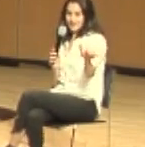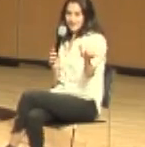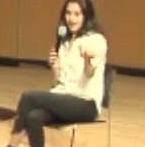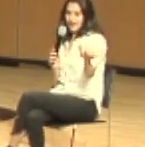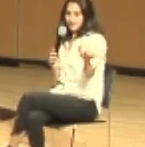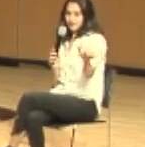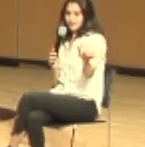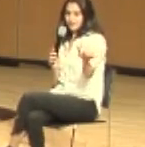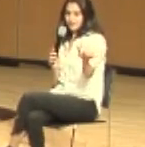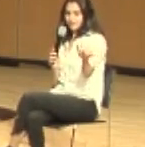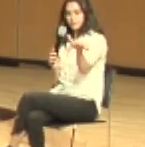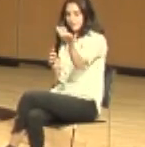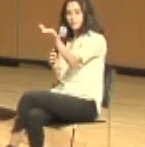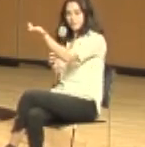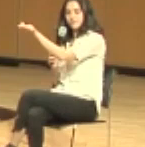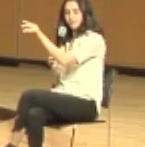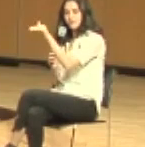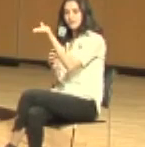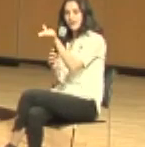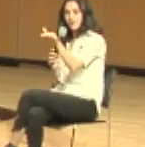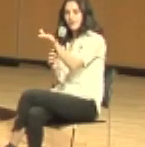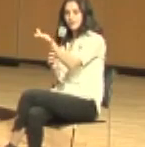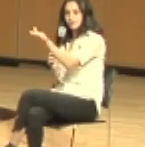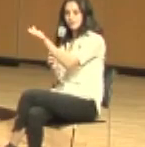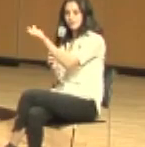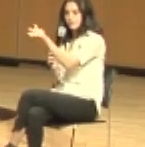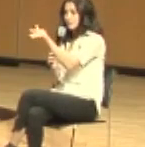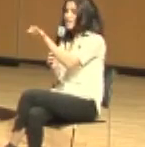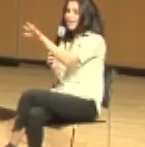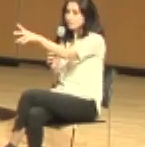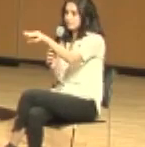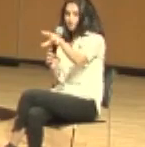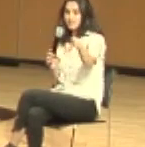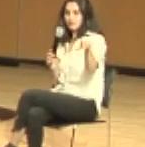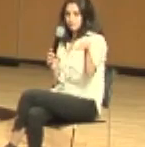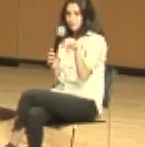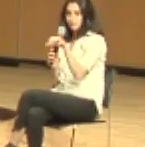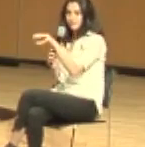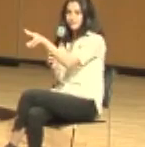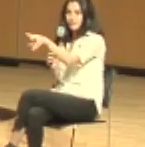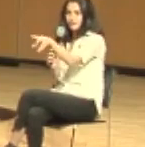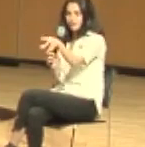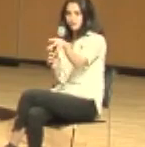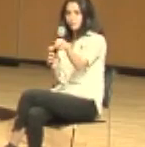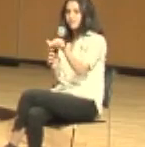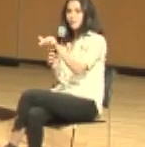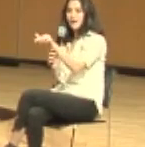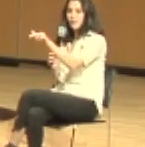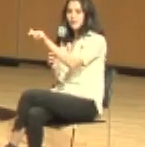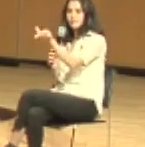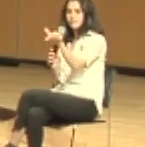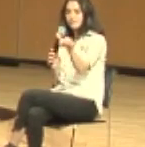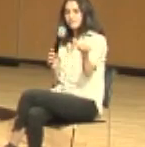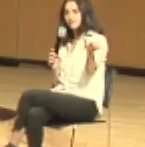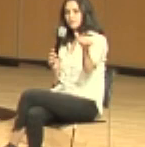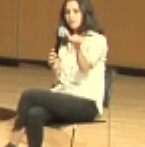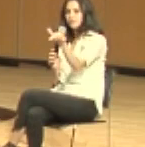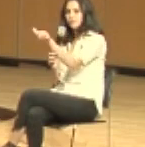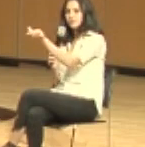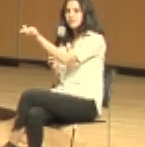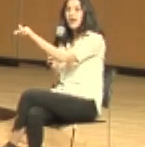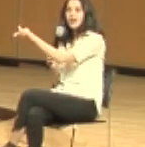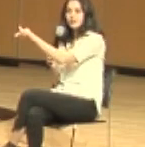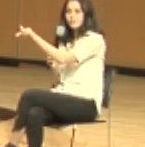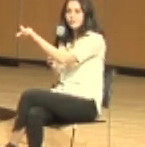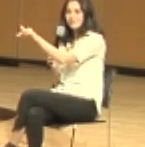that and so so those three characters never leave the stage but somehow exist in